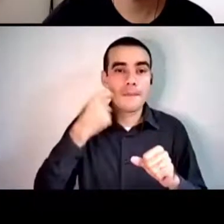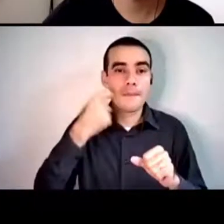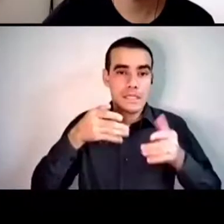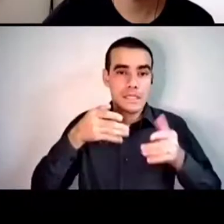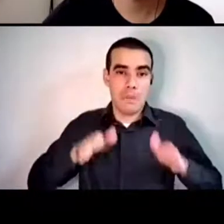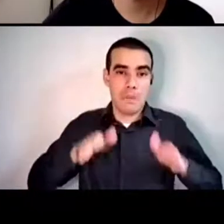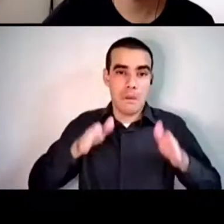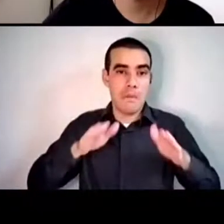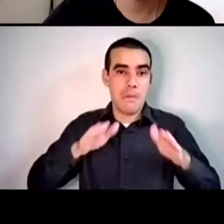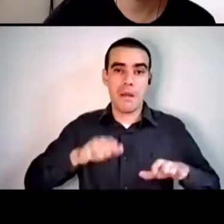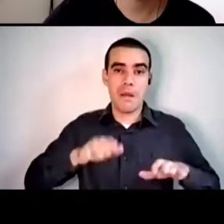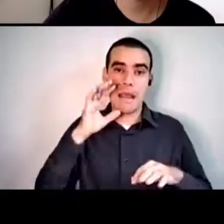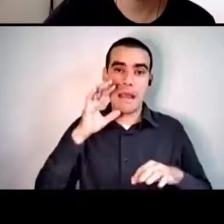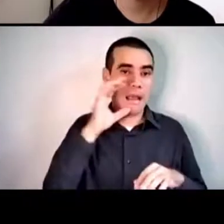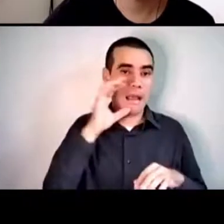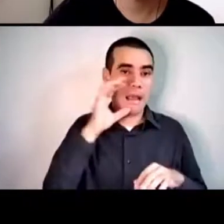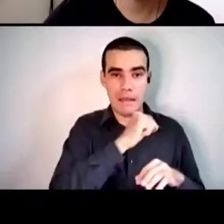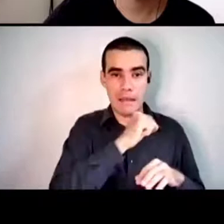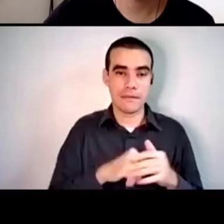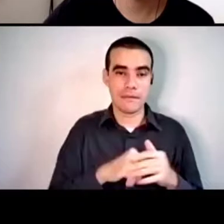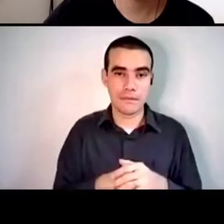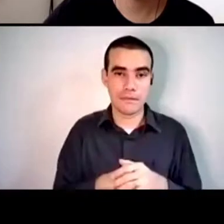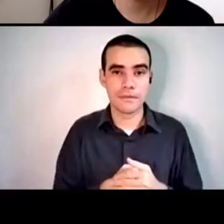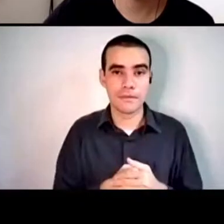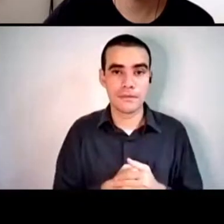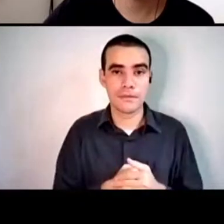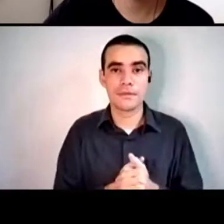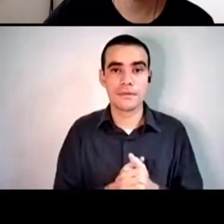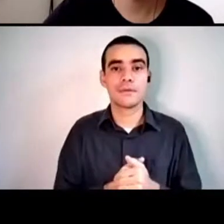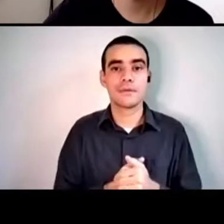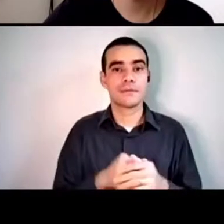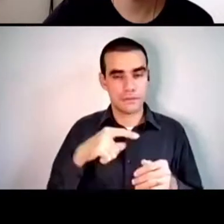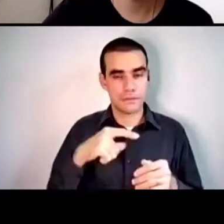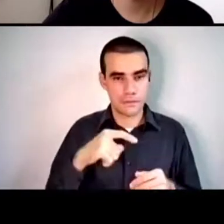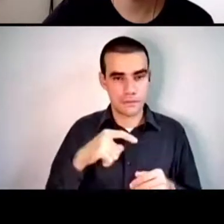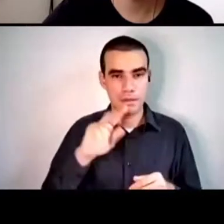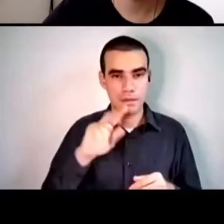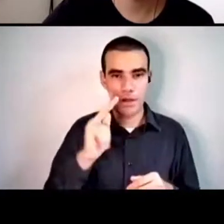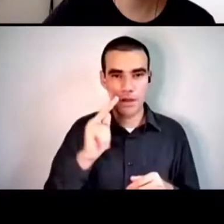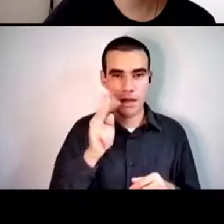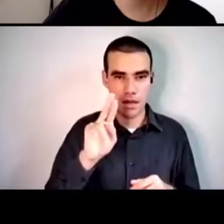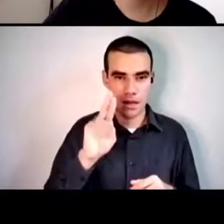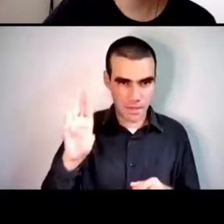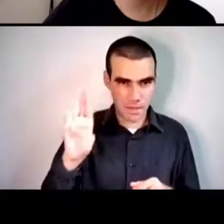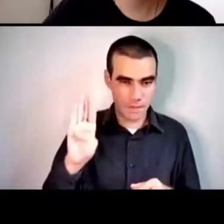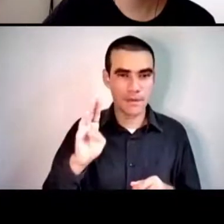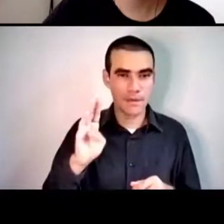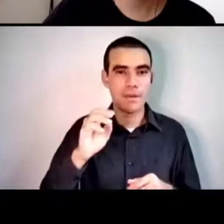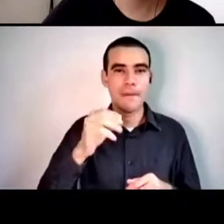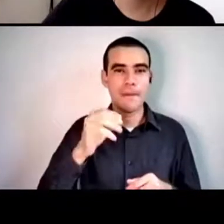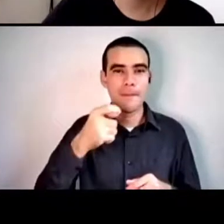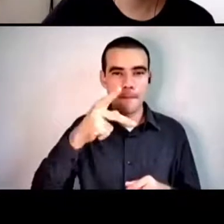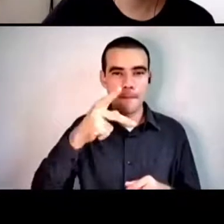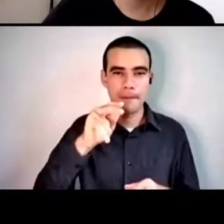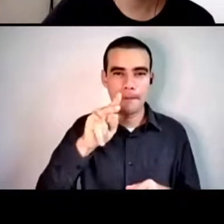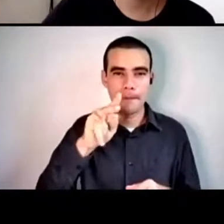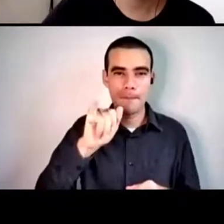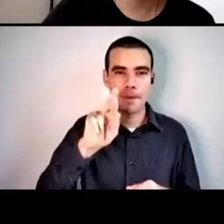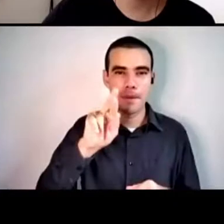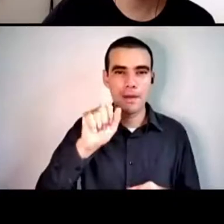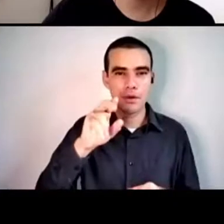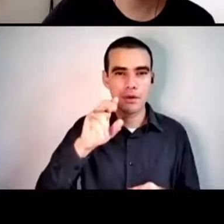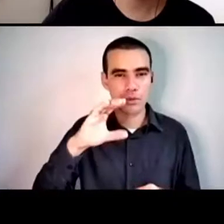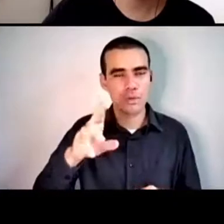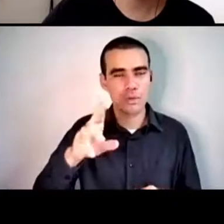fertilization to be increased in 45 days. In fact, we have a hub of production of pirarucu in captivity.